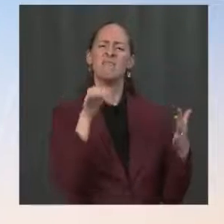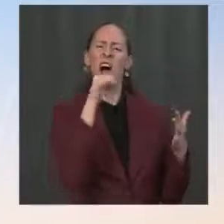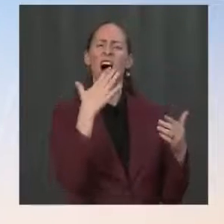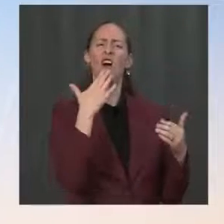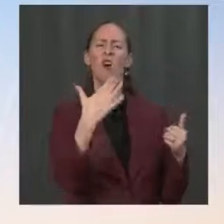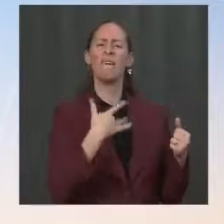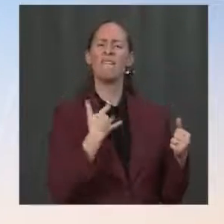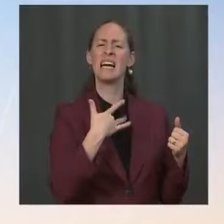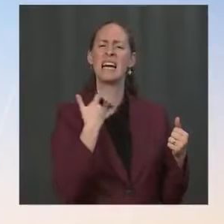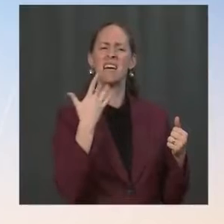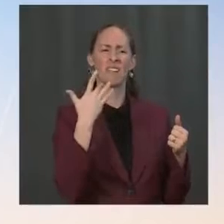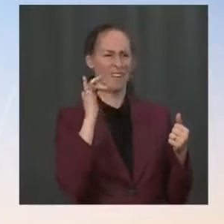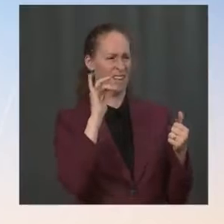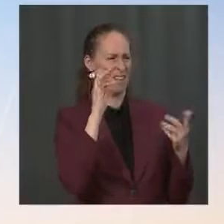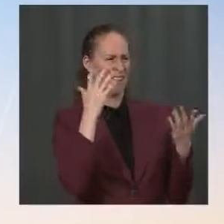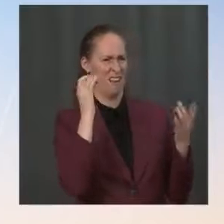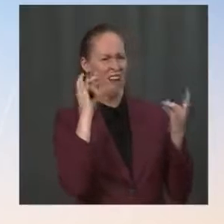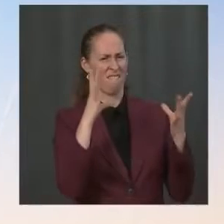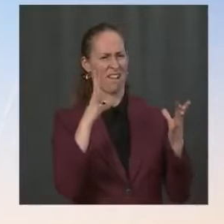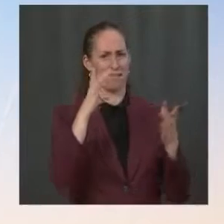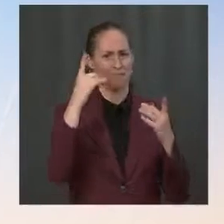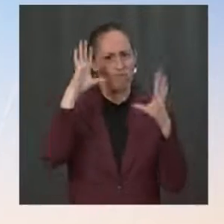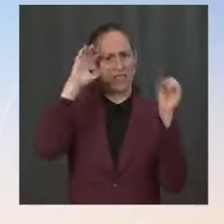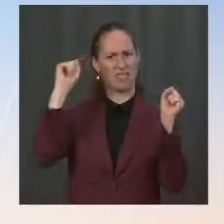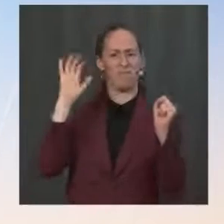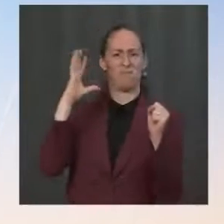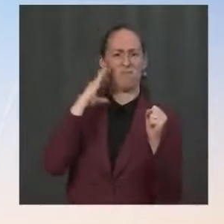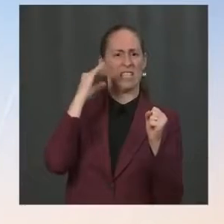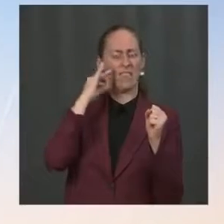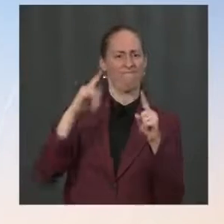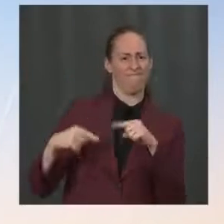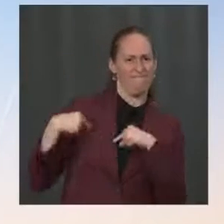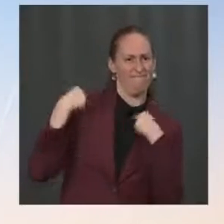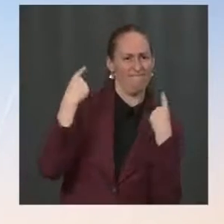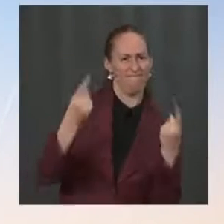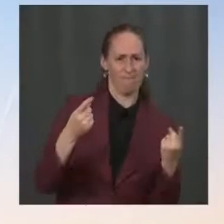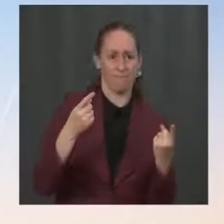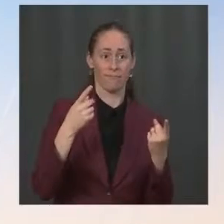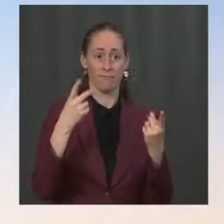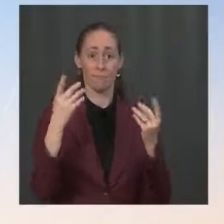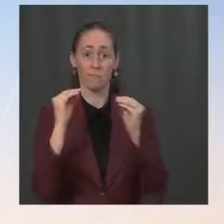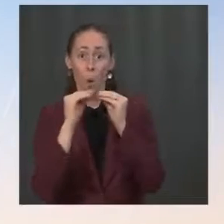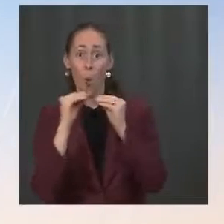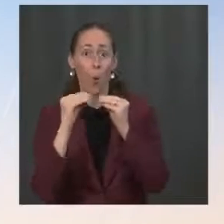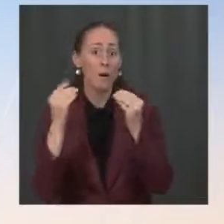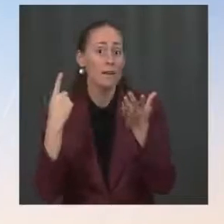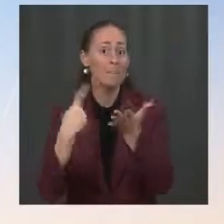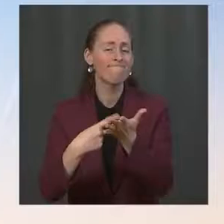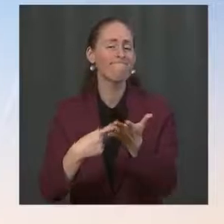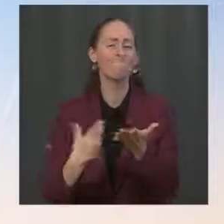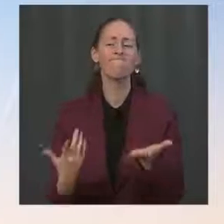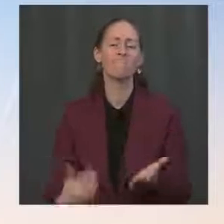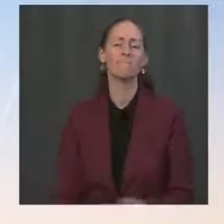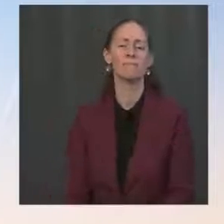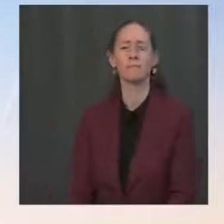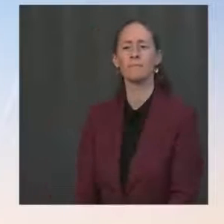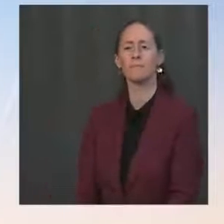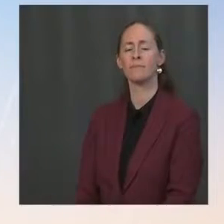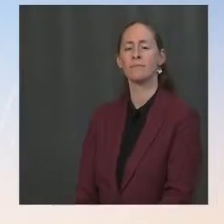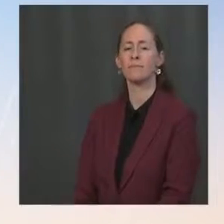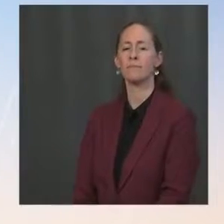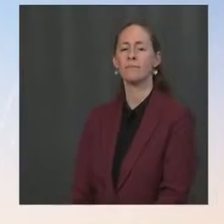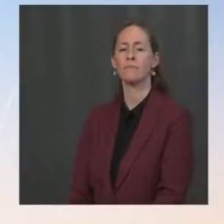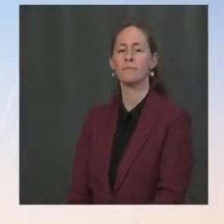during President Biden's time in office. But again, we don't have any additional assessment at this point in time. Go ahead. Just